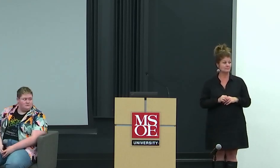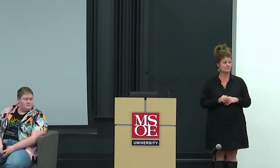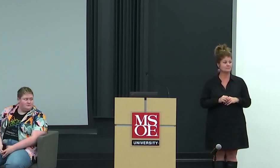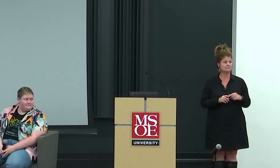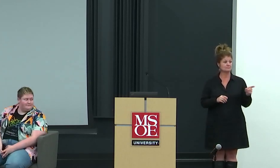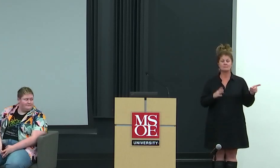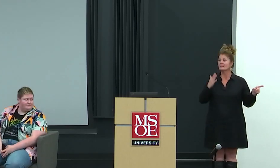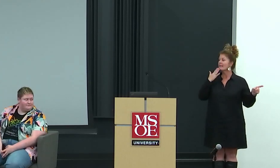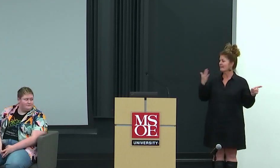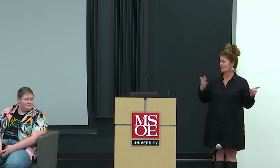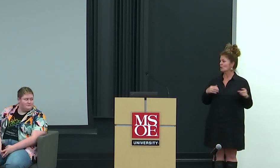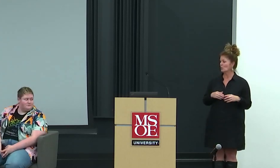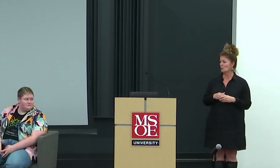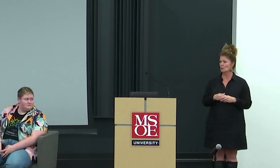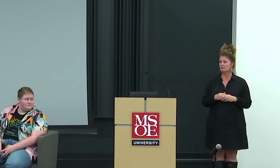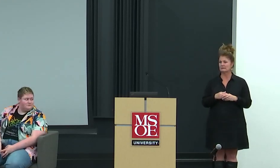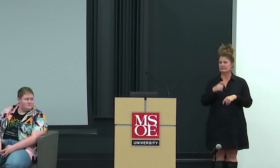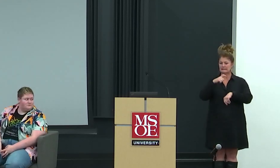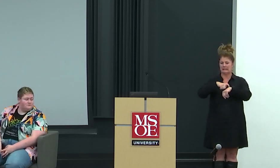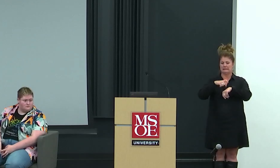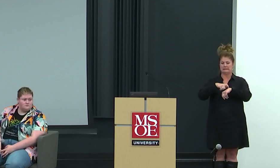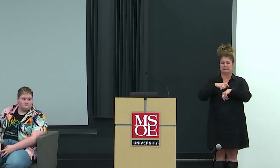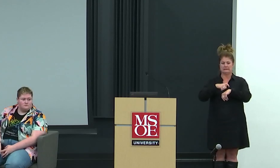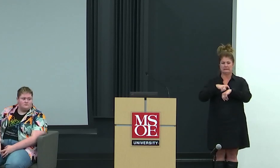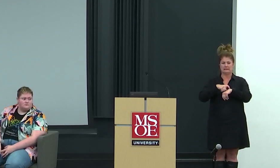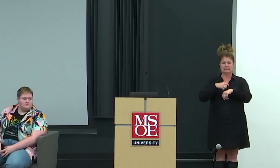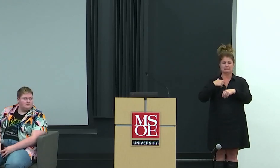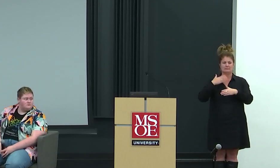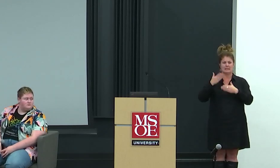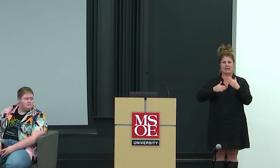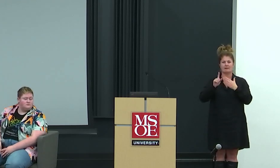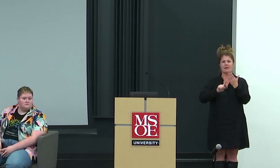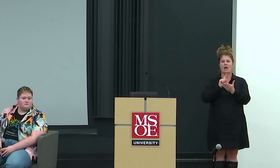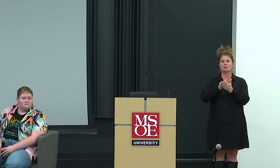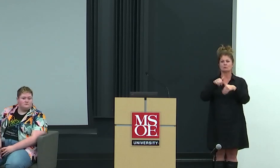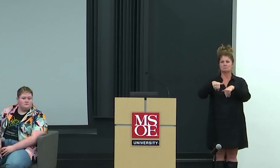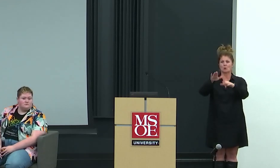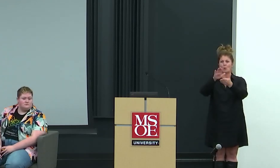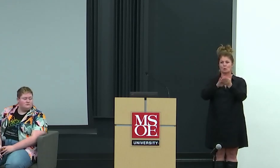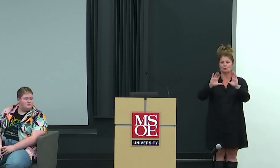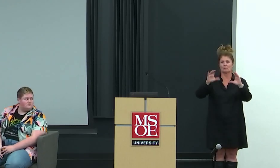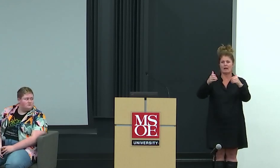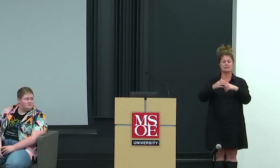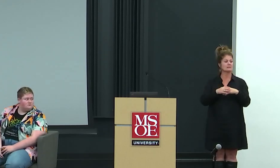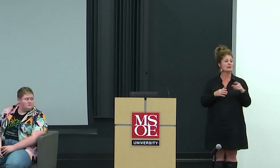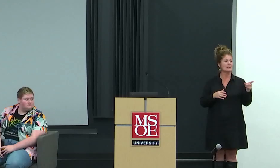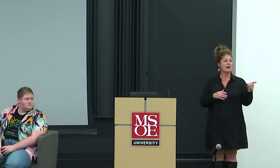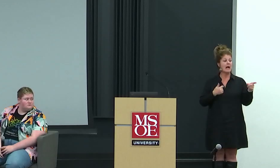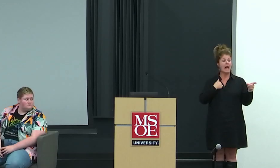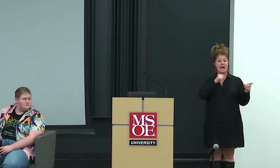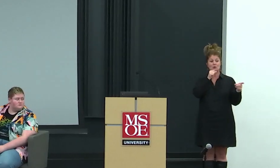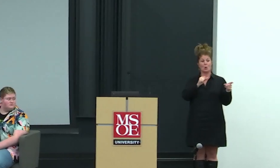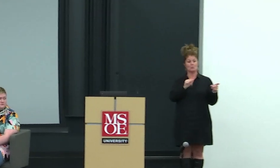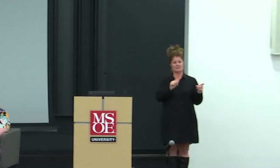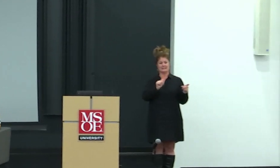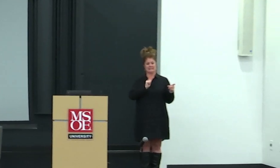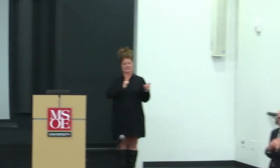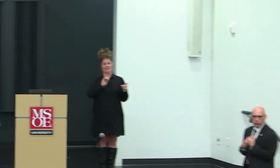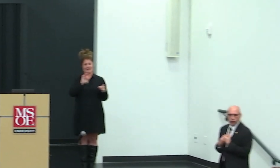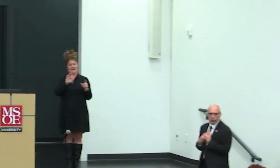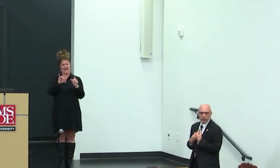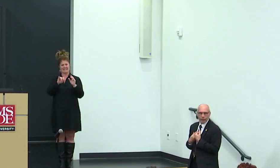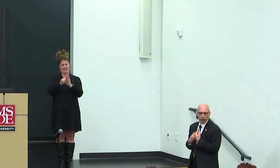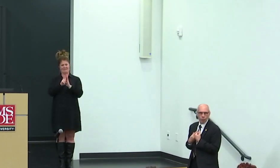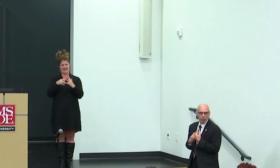Thank you. I think we're at the end of the hour, so students can get off fast. I don't know, I don't self-identify as being scary. Do